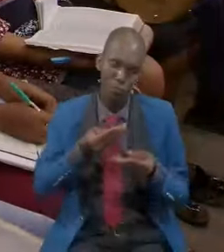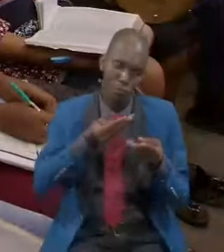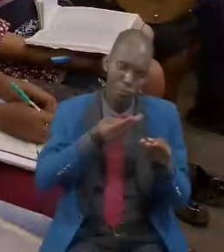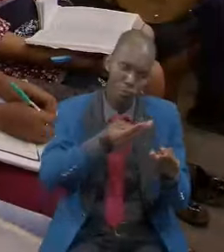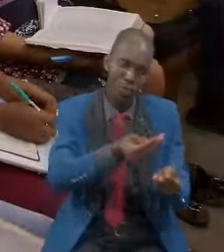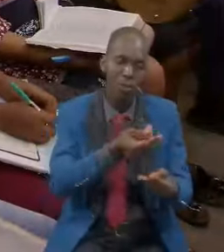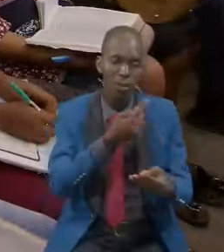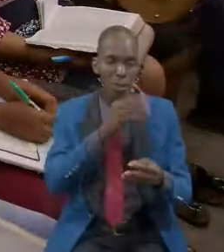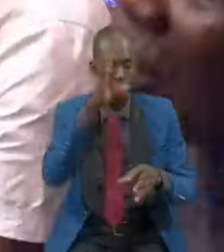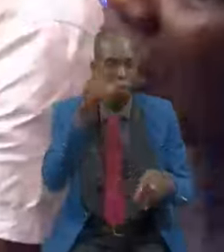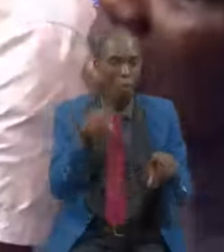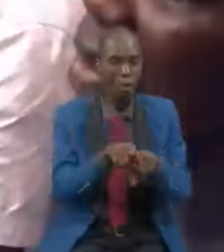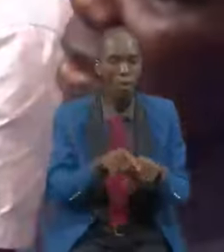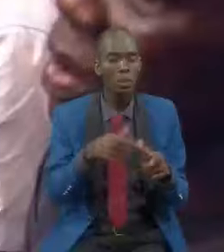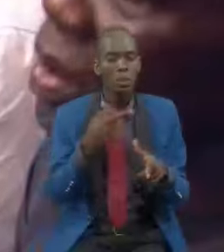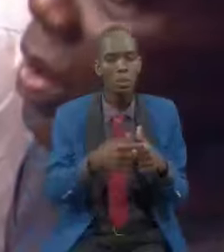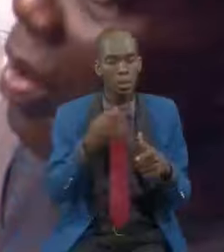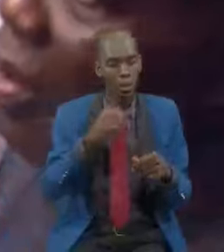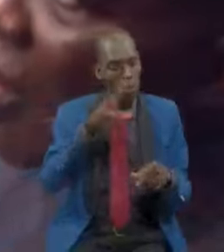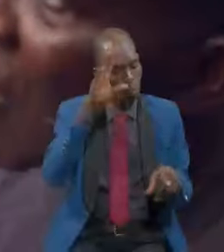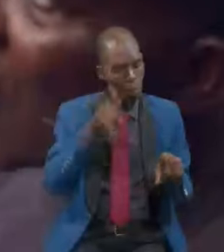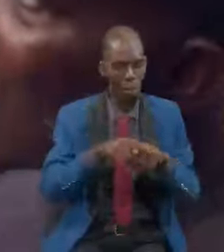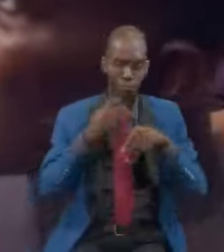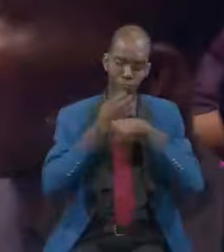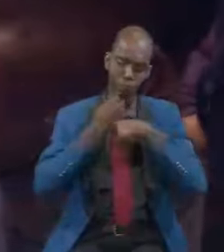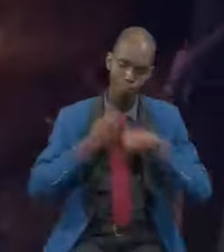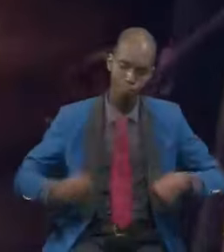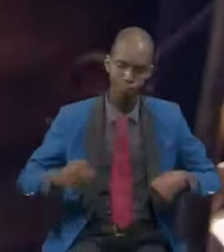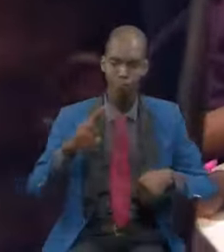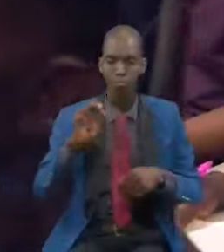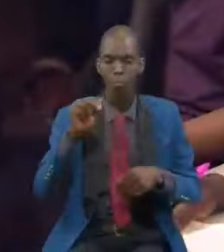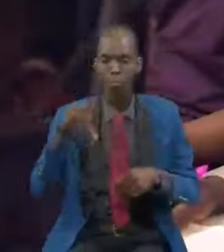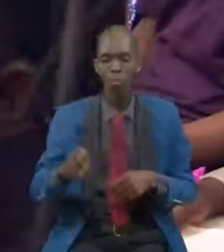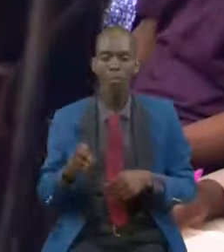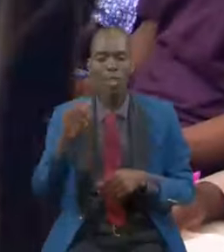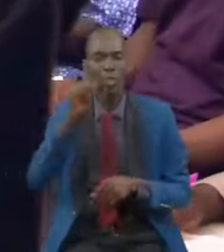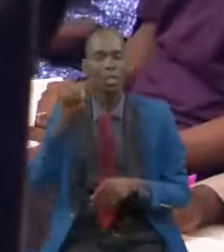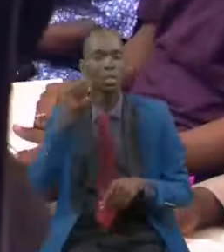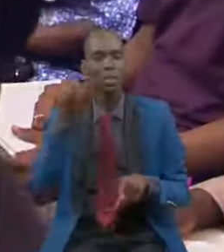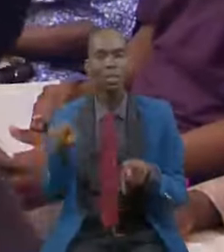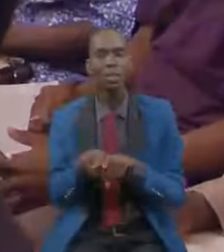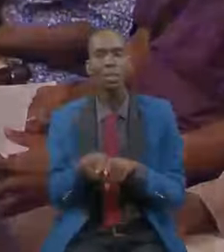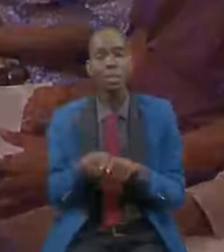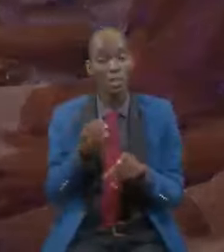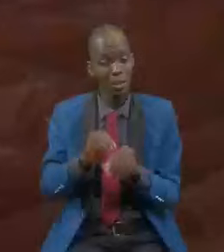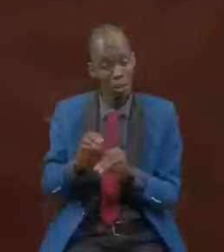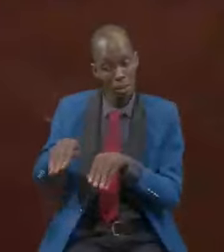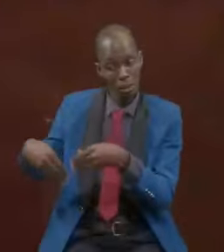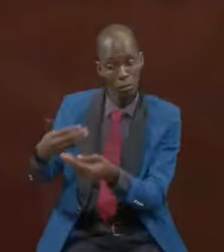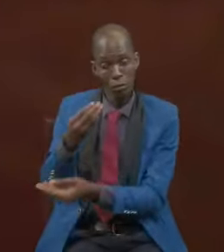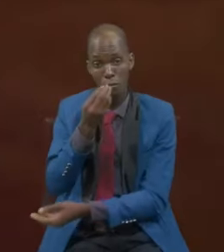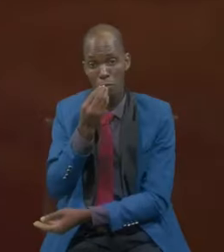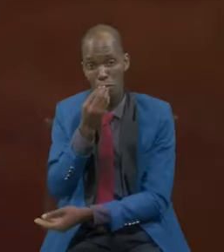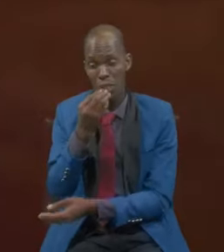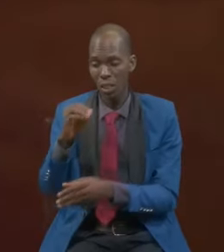Amnon then refondled her and messed her up. In giving food, in